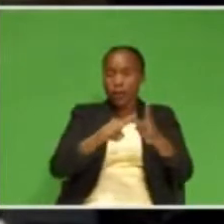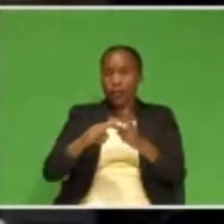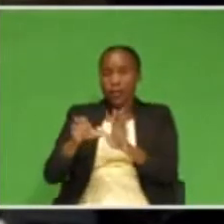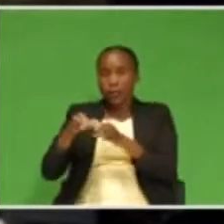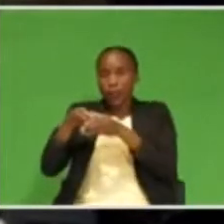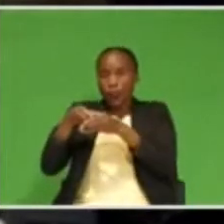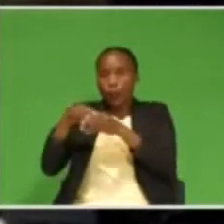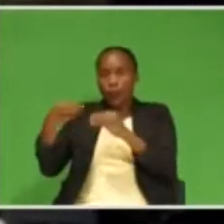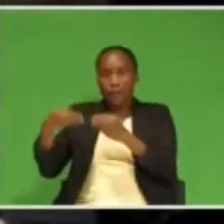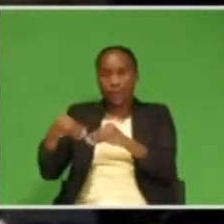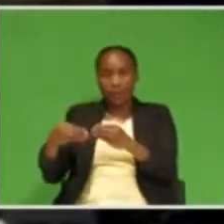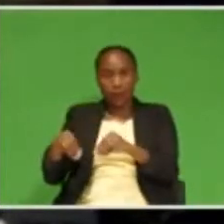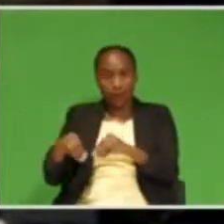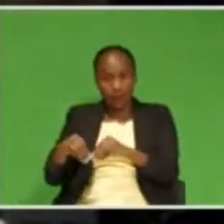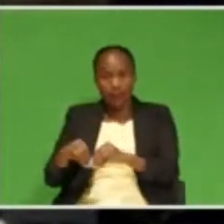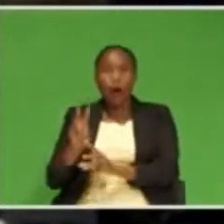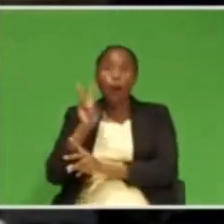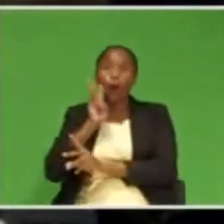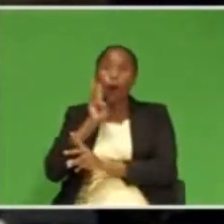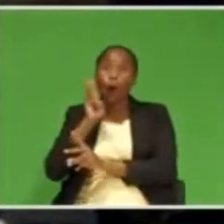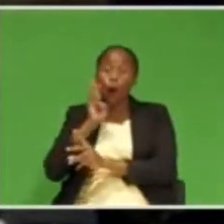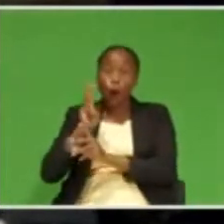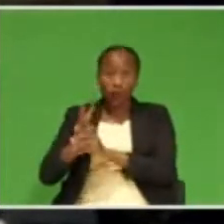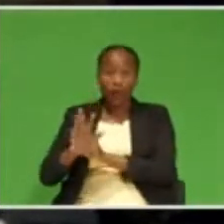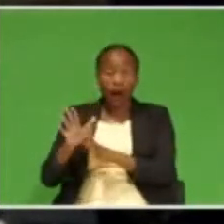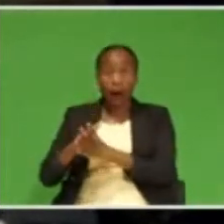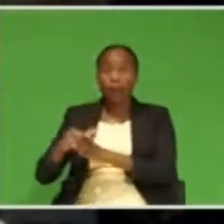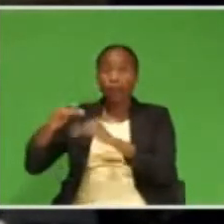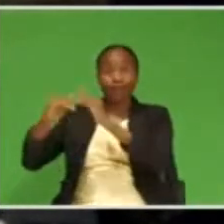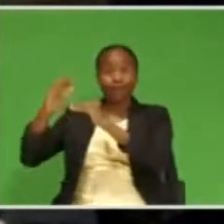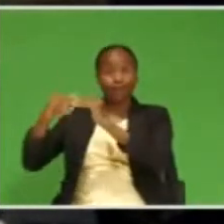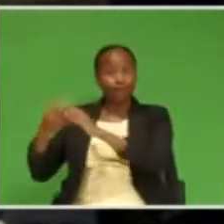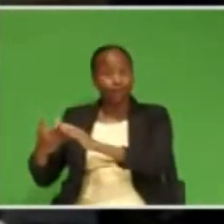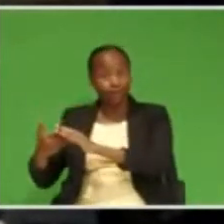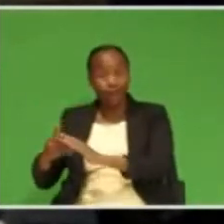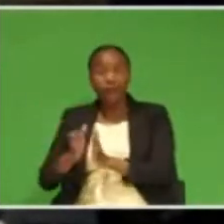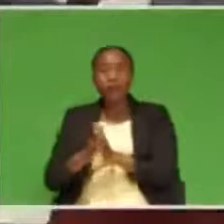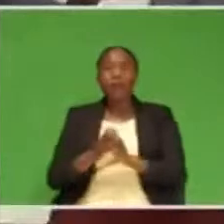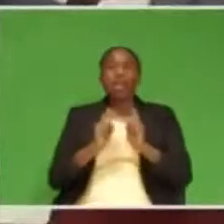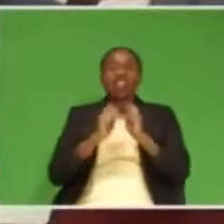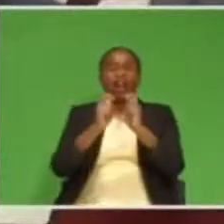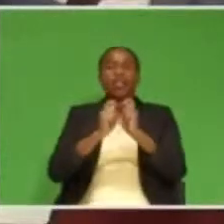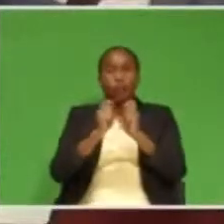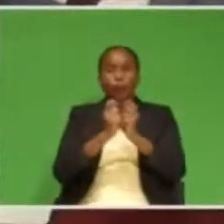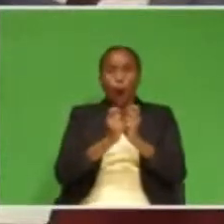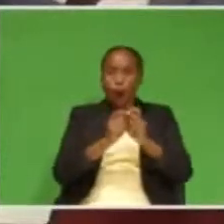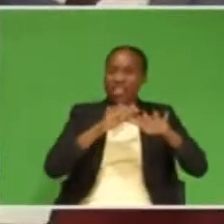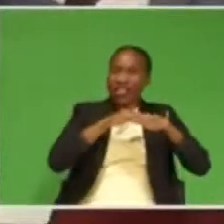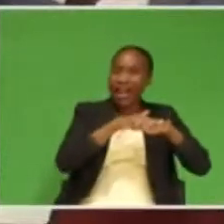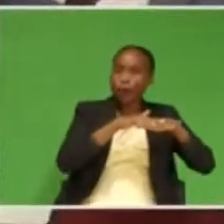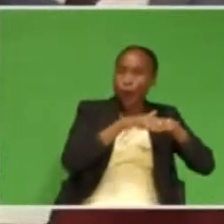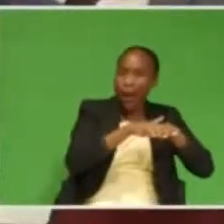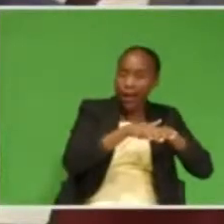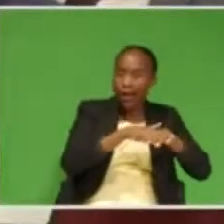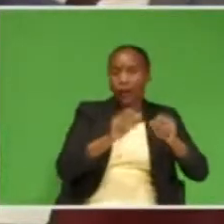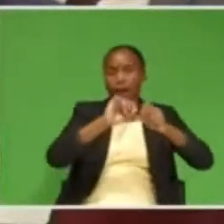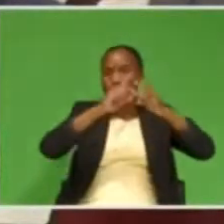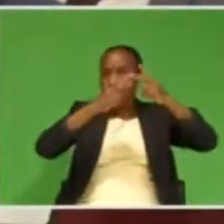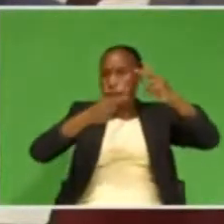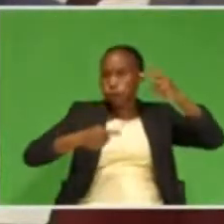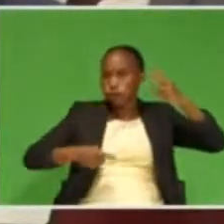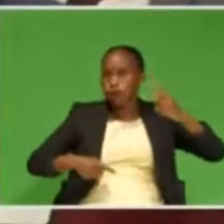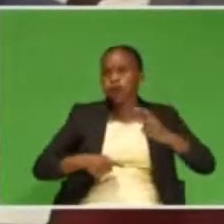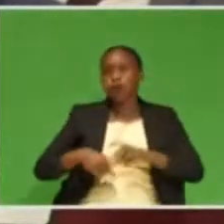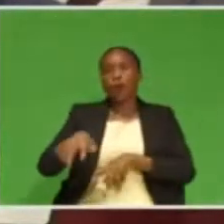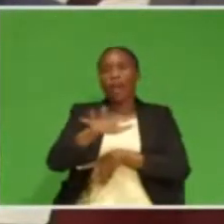our water infrastructure, on our transport network, and a number of other areas